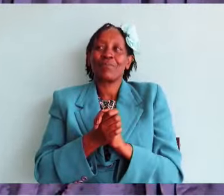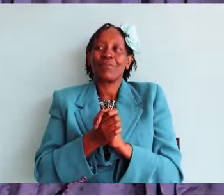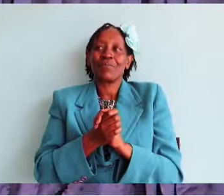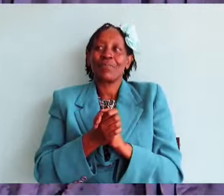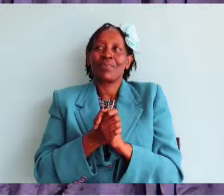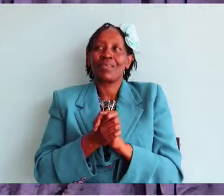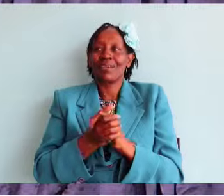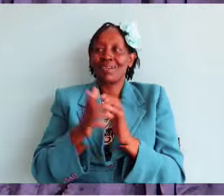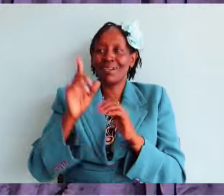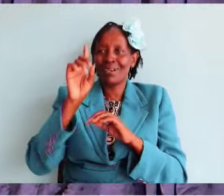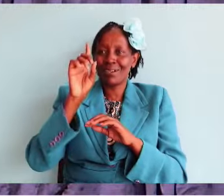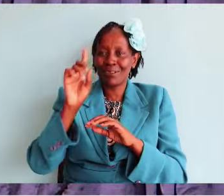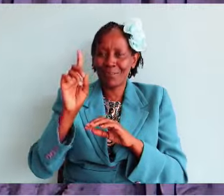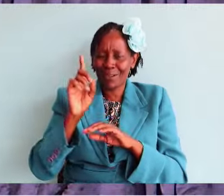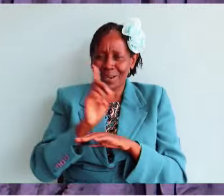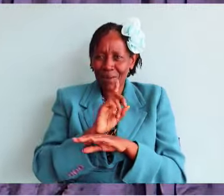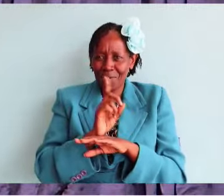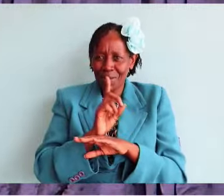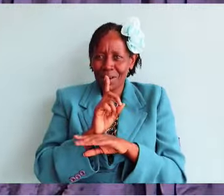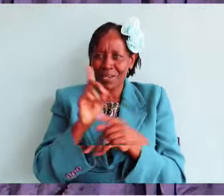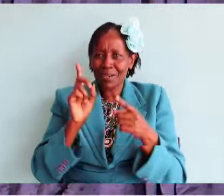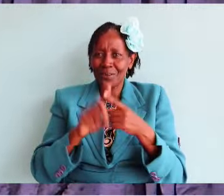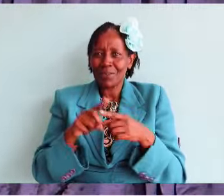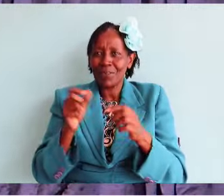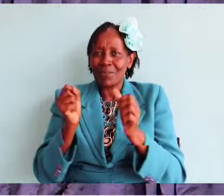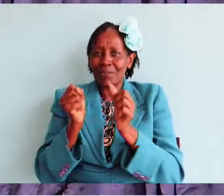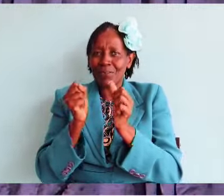1 minute to 12, so it is morning.